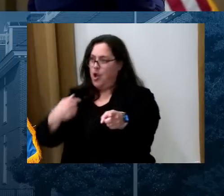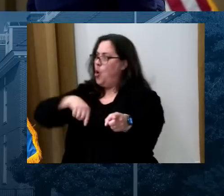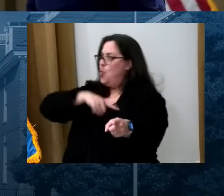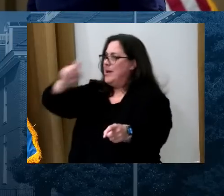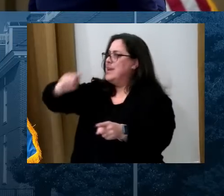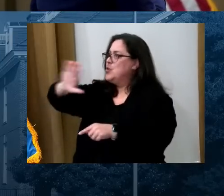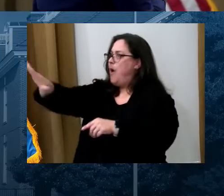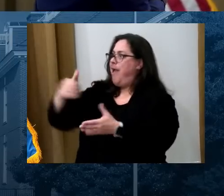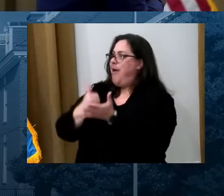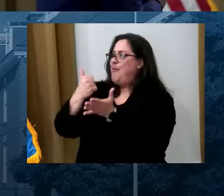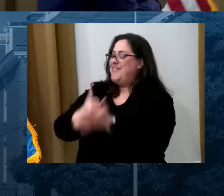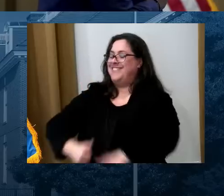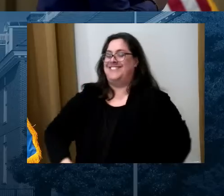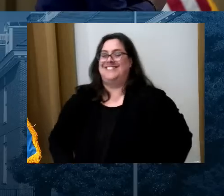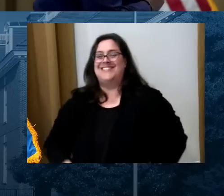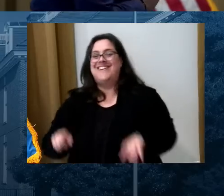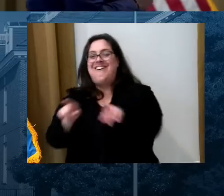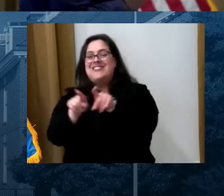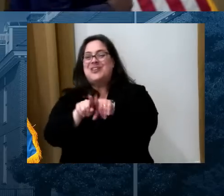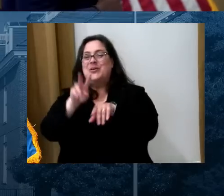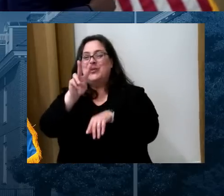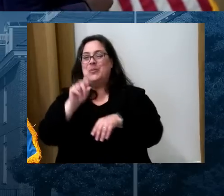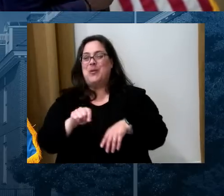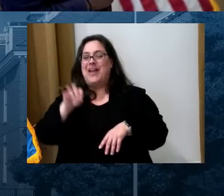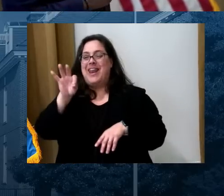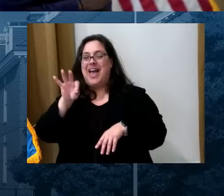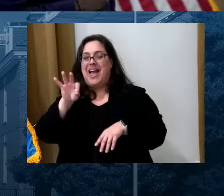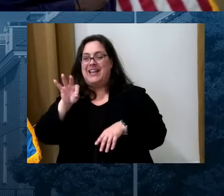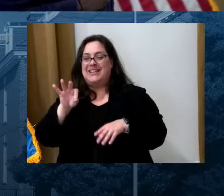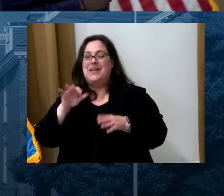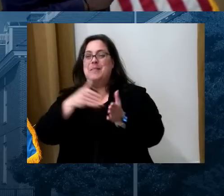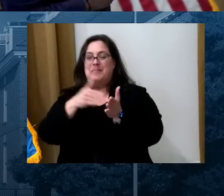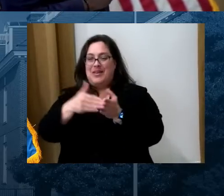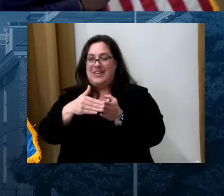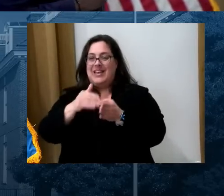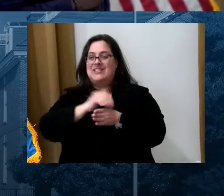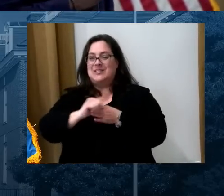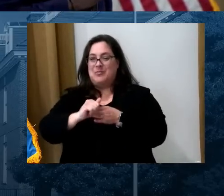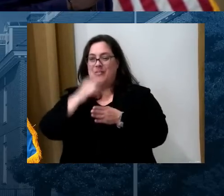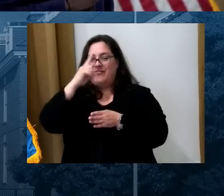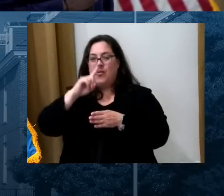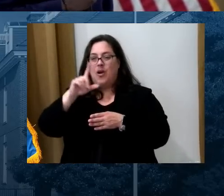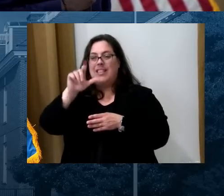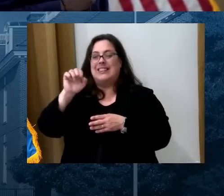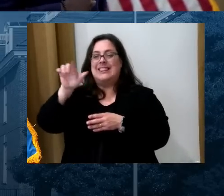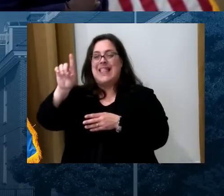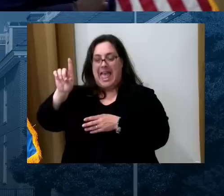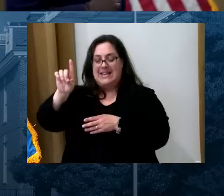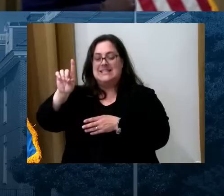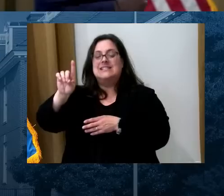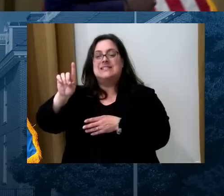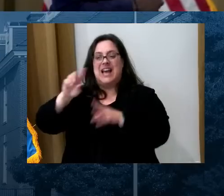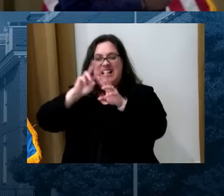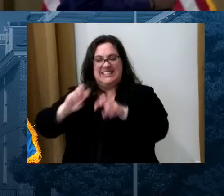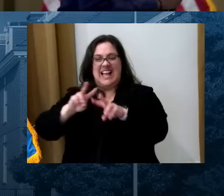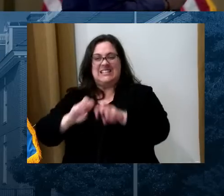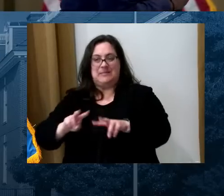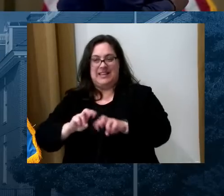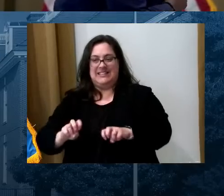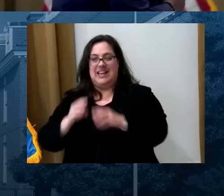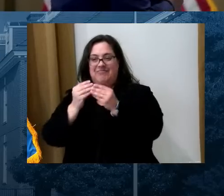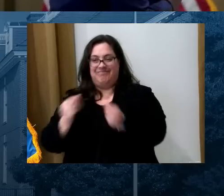help. Also, $2.9 million supports lead assessment remediation. Obviously, that has been a topic of